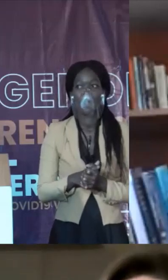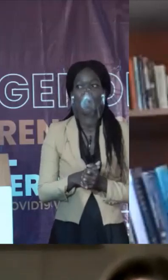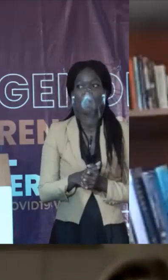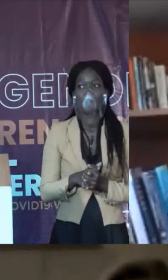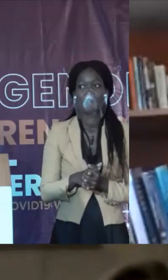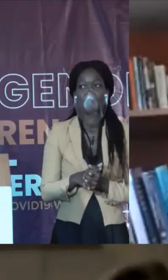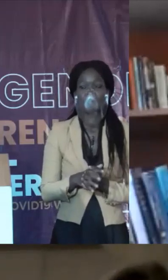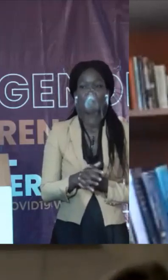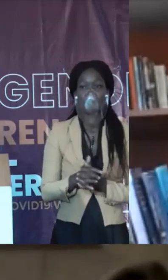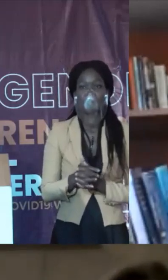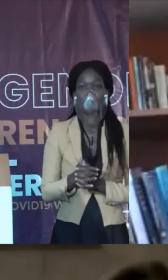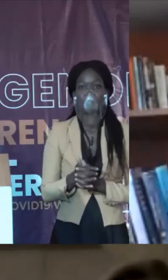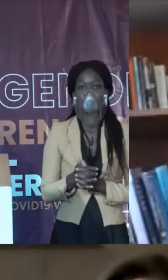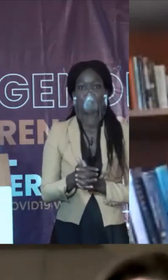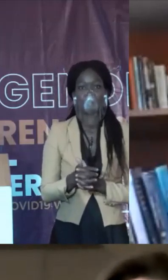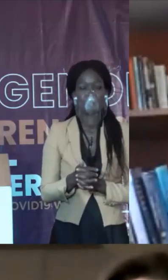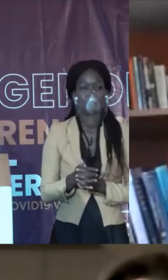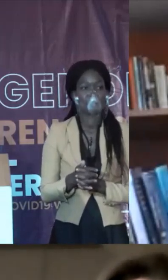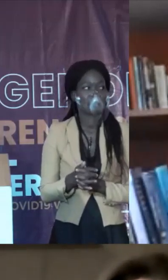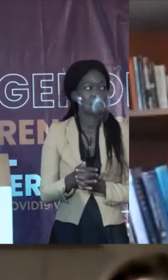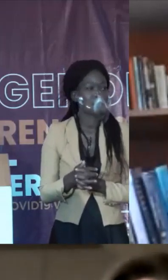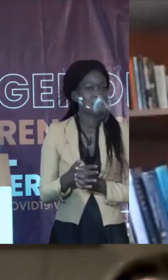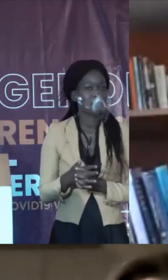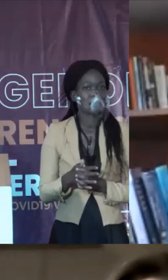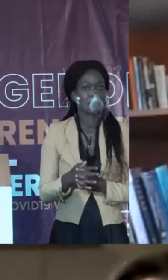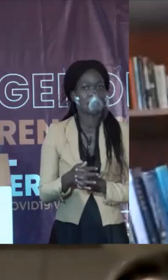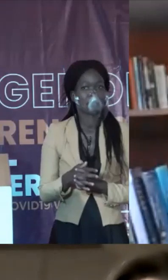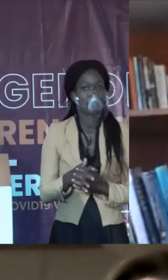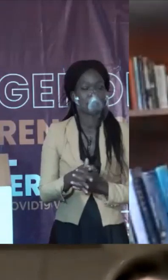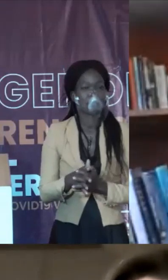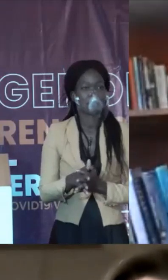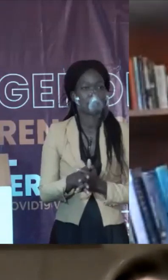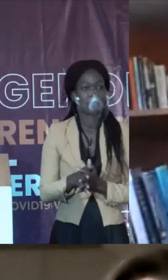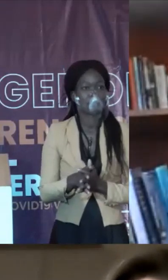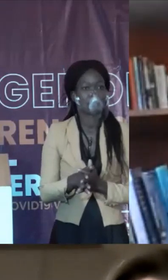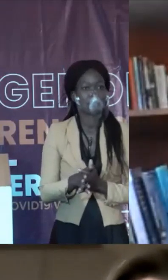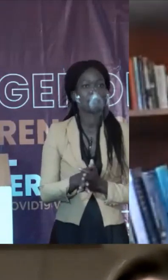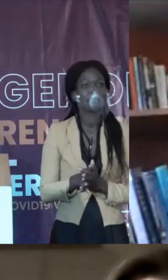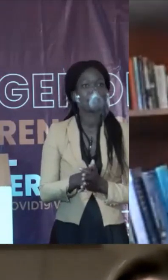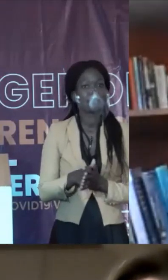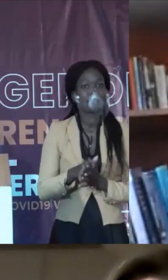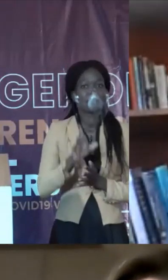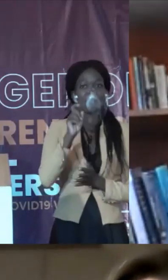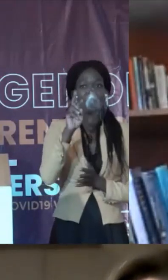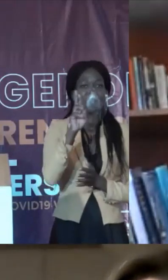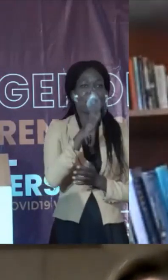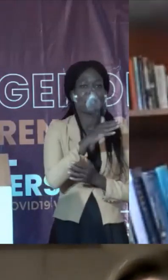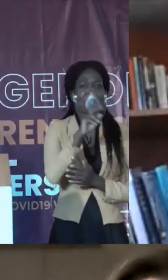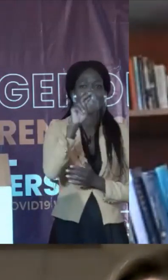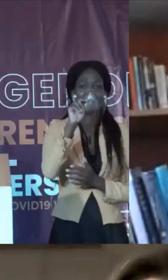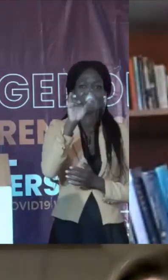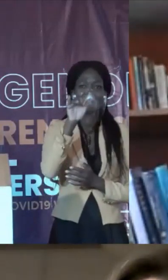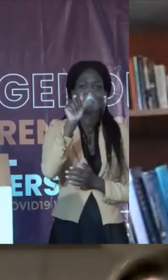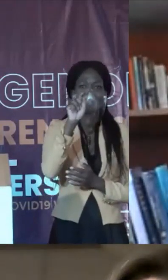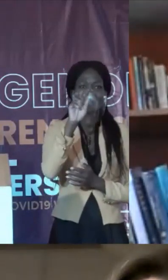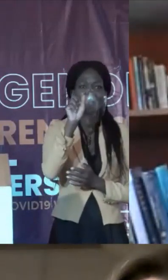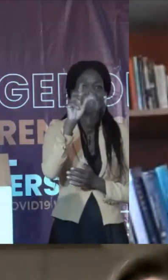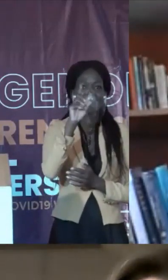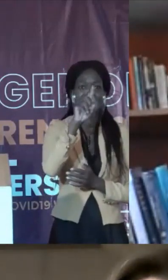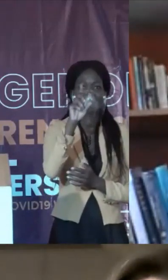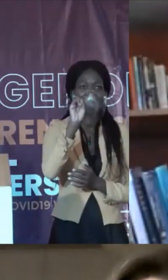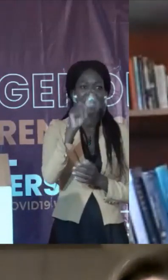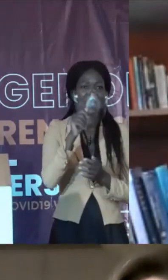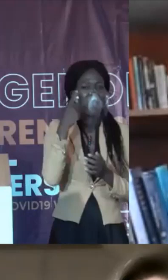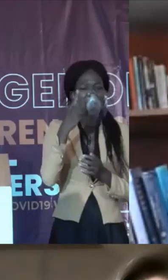Yeah, Dr. Nyarazai. We seem to have